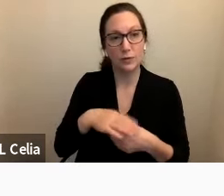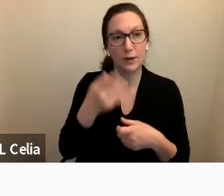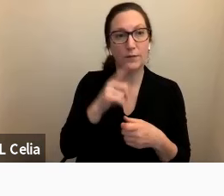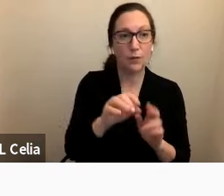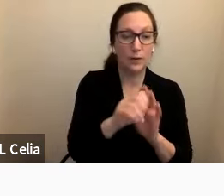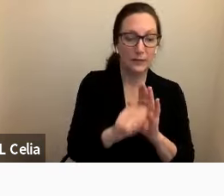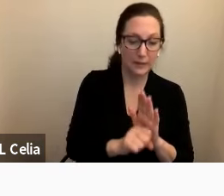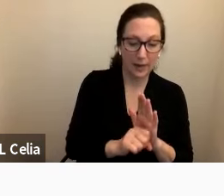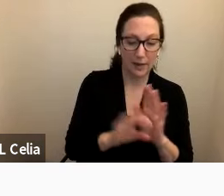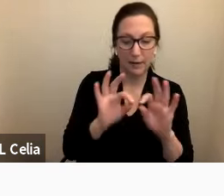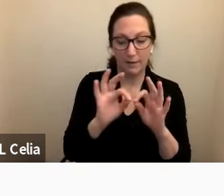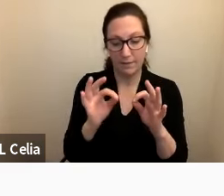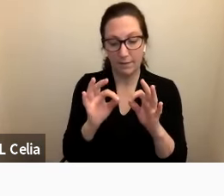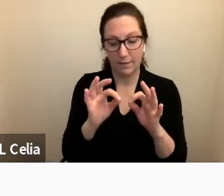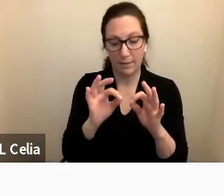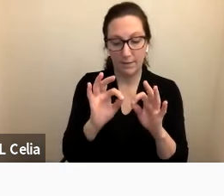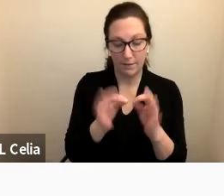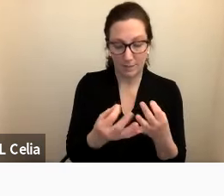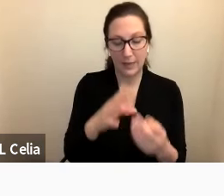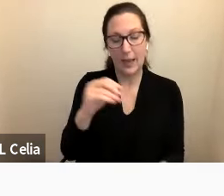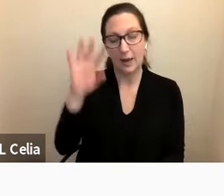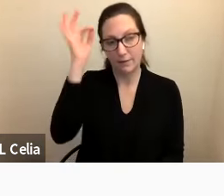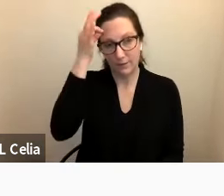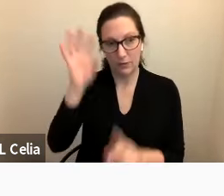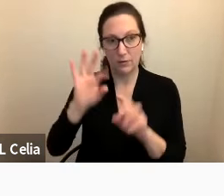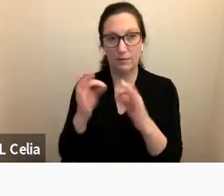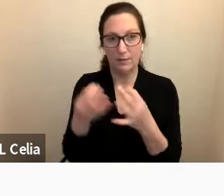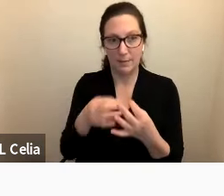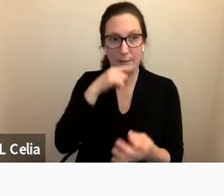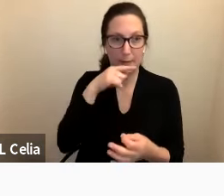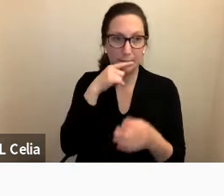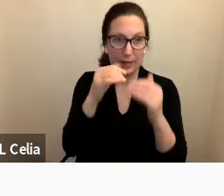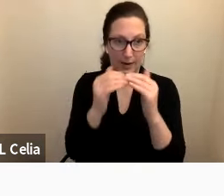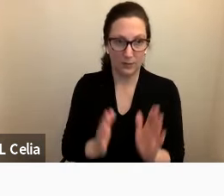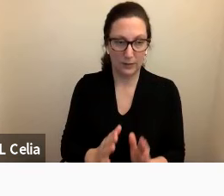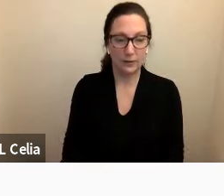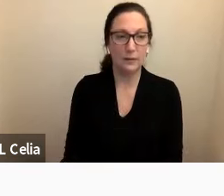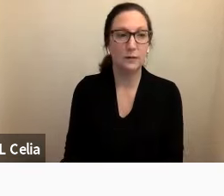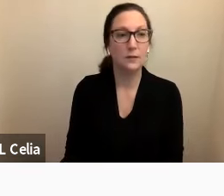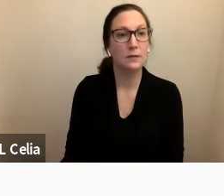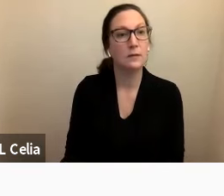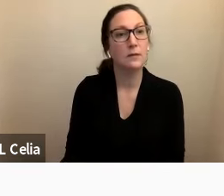and federal family public housing in the city.